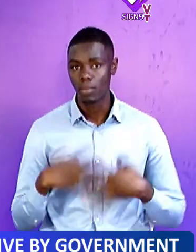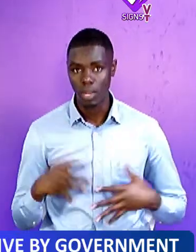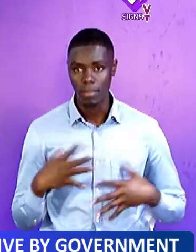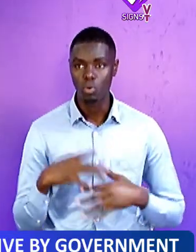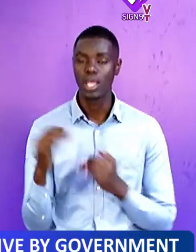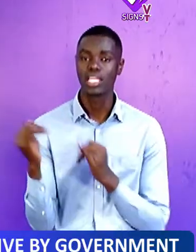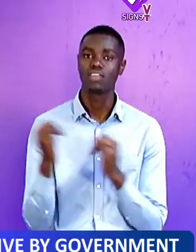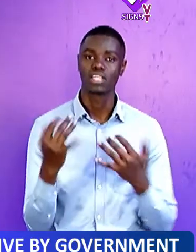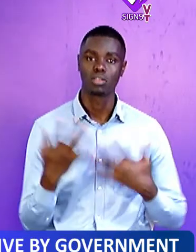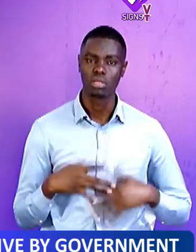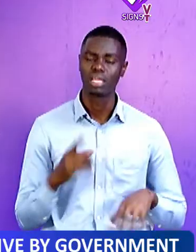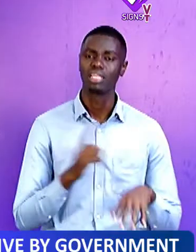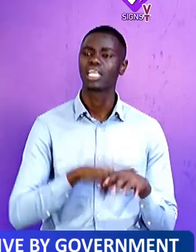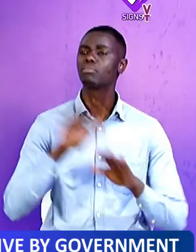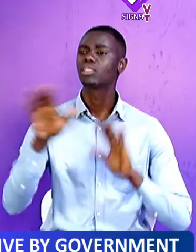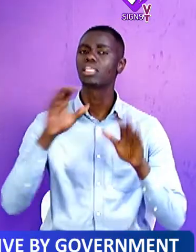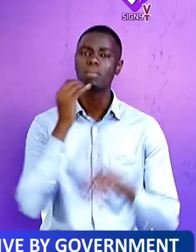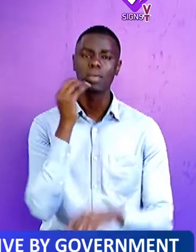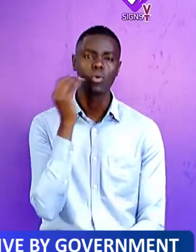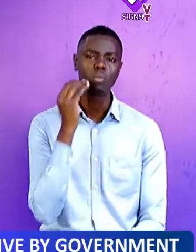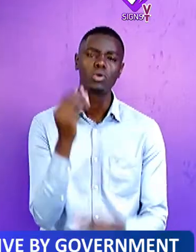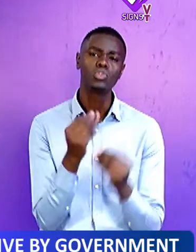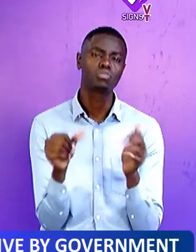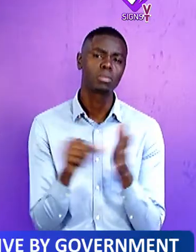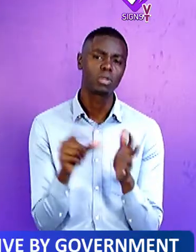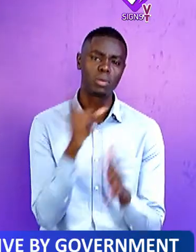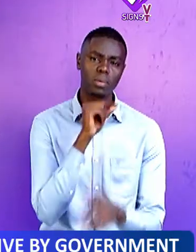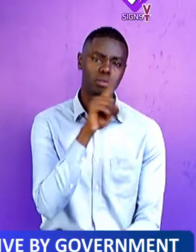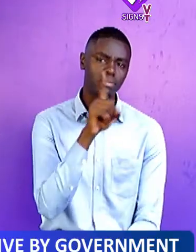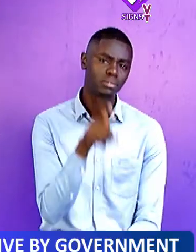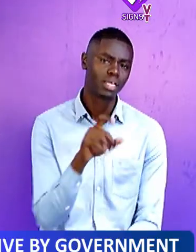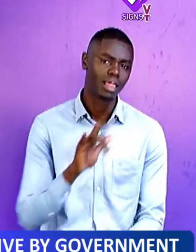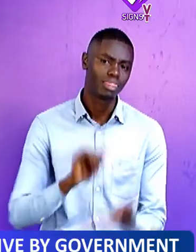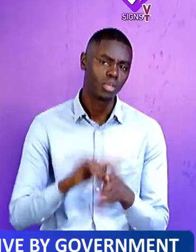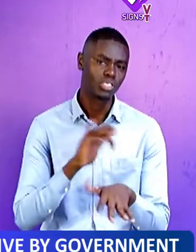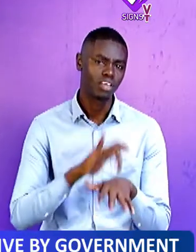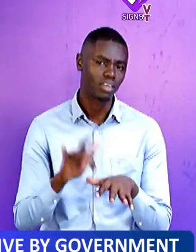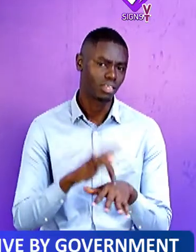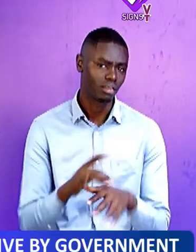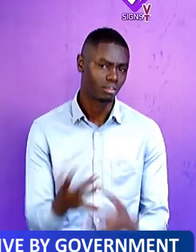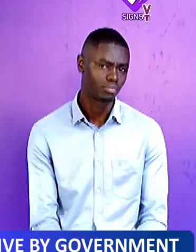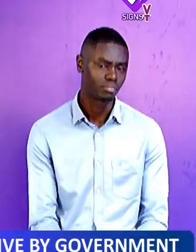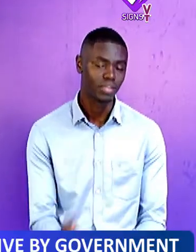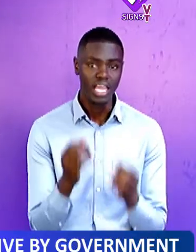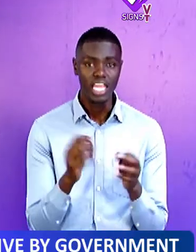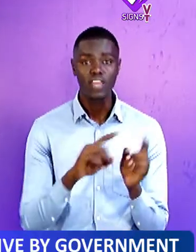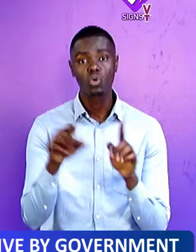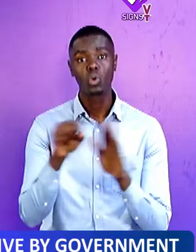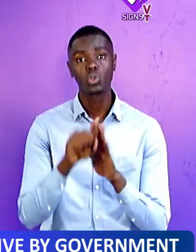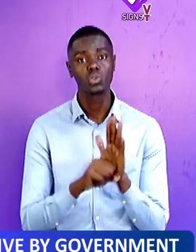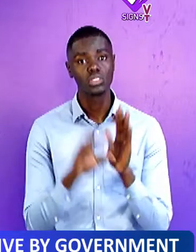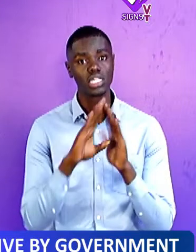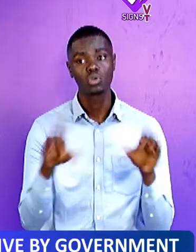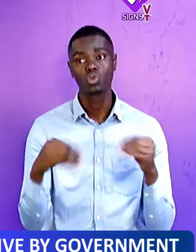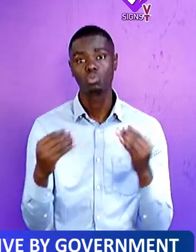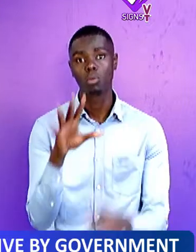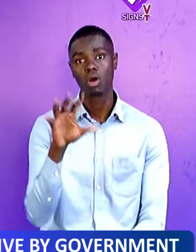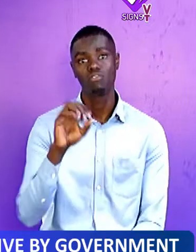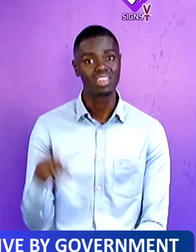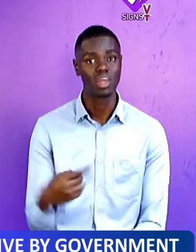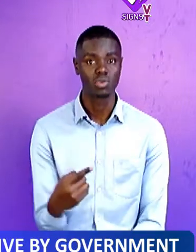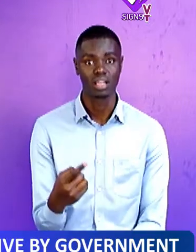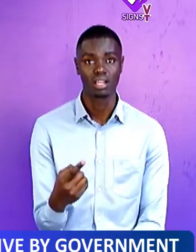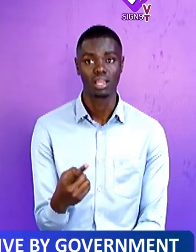to State House, when they go home, have they solved the problem which is affecting them? Alan, if you go to State House and you are given even 50,000